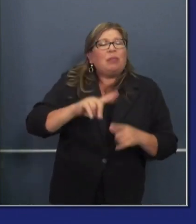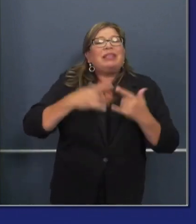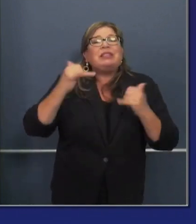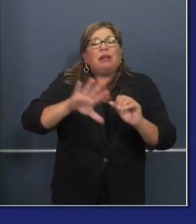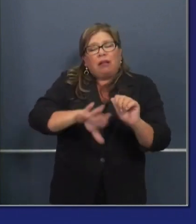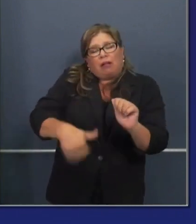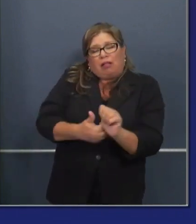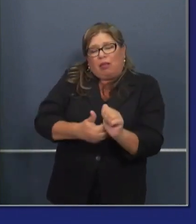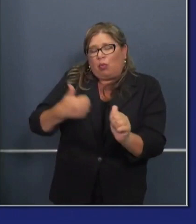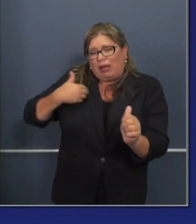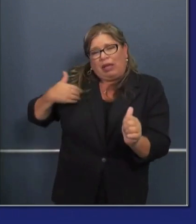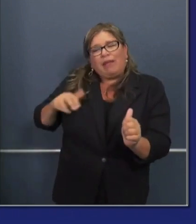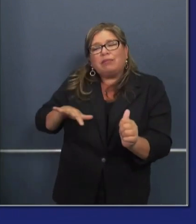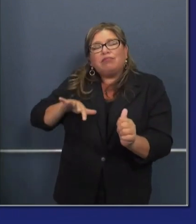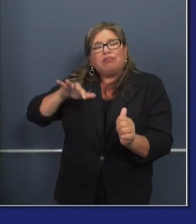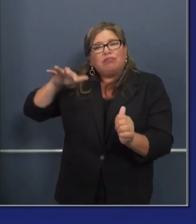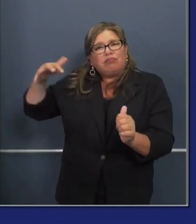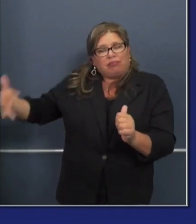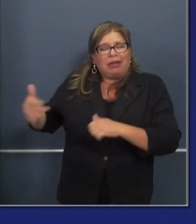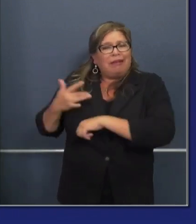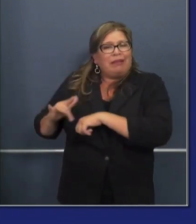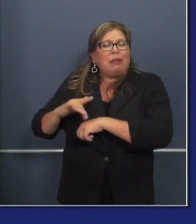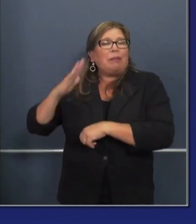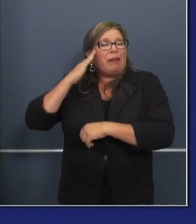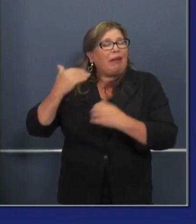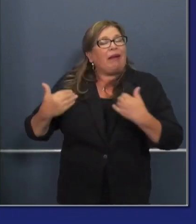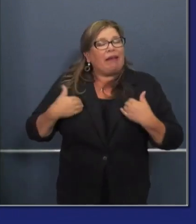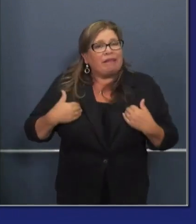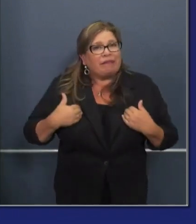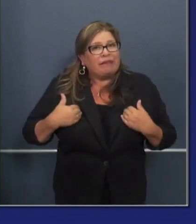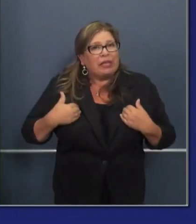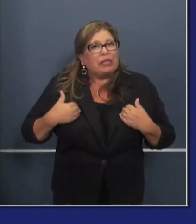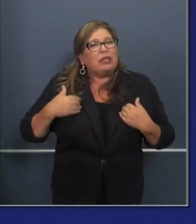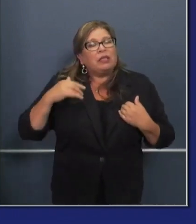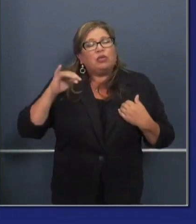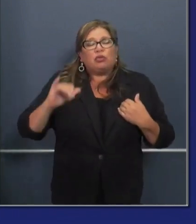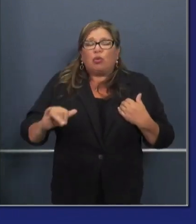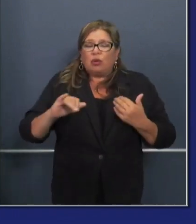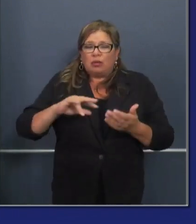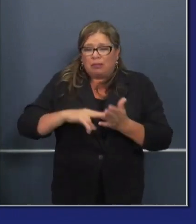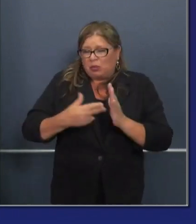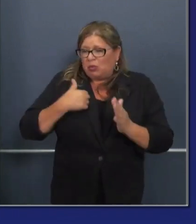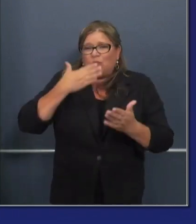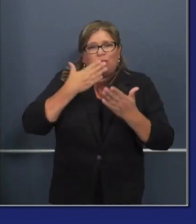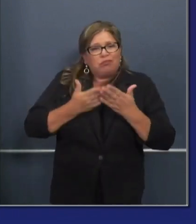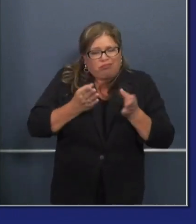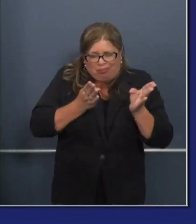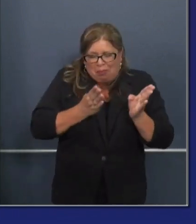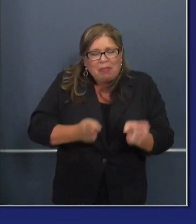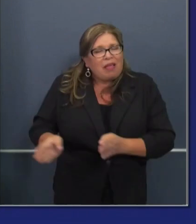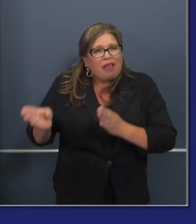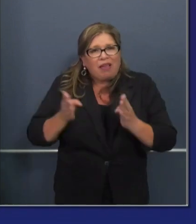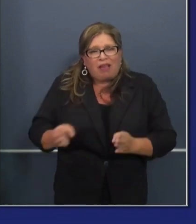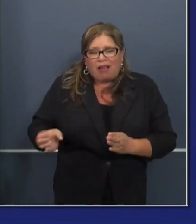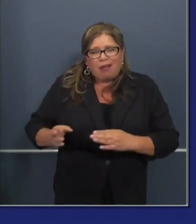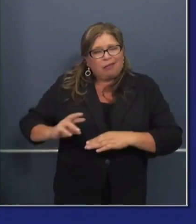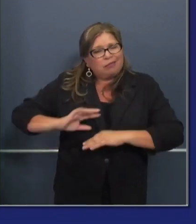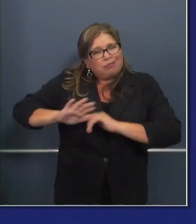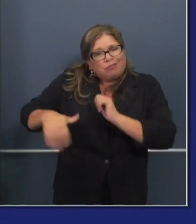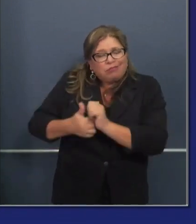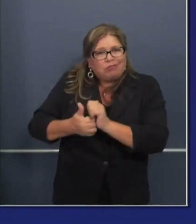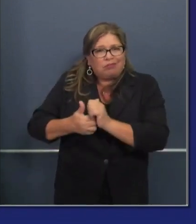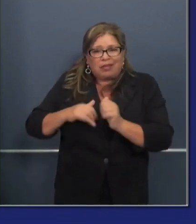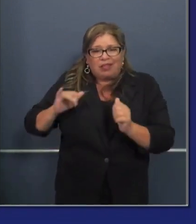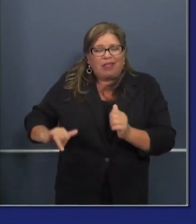total number reflected is still a very modest subset of total number of available